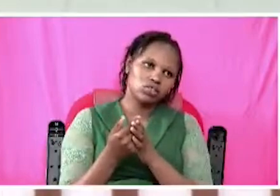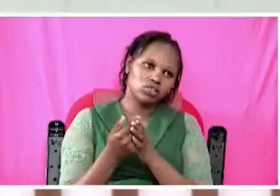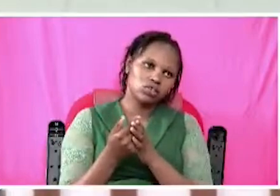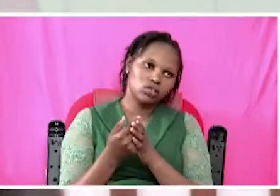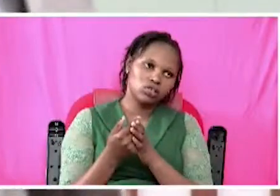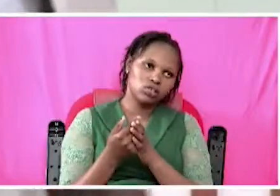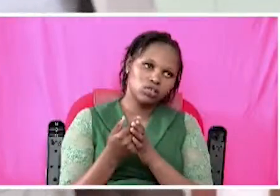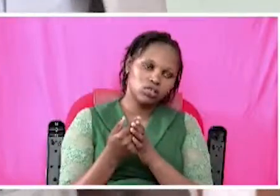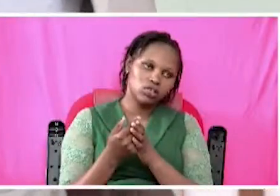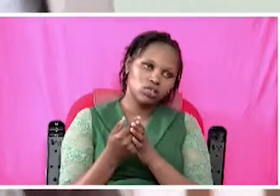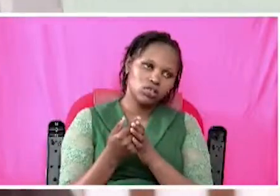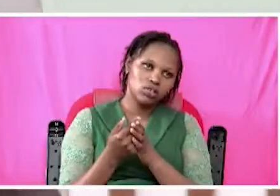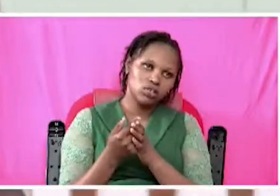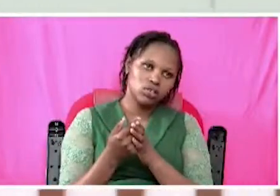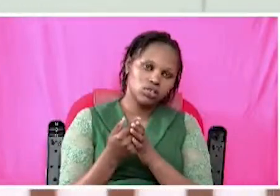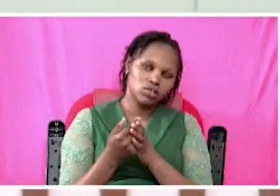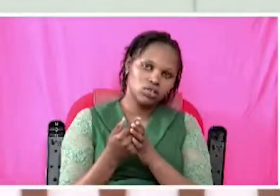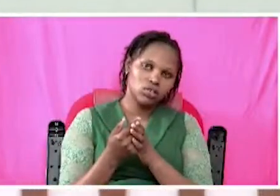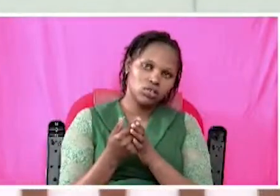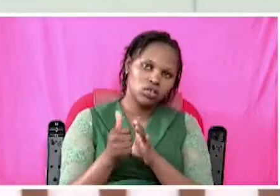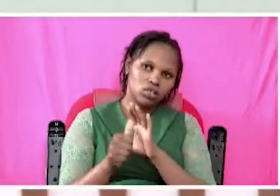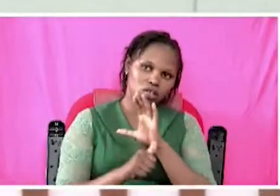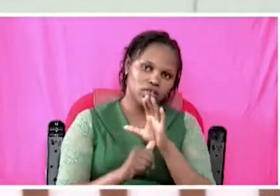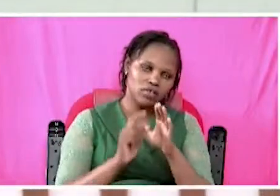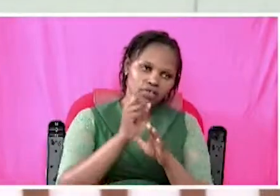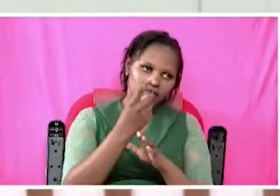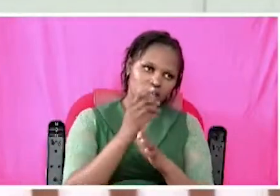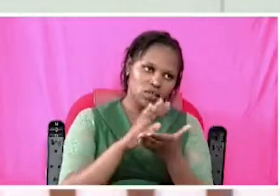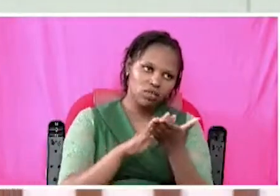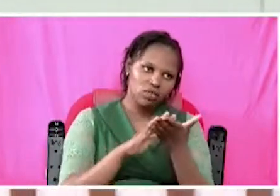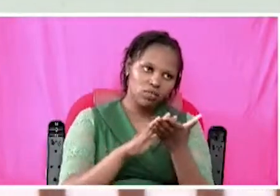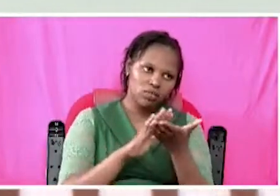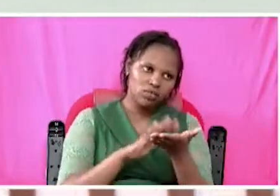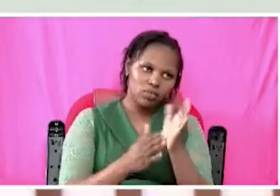Elijah. And at first he comes as what?